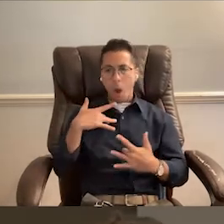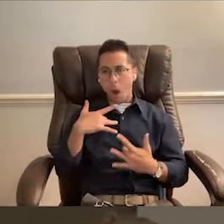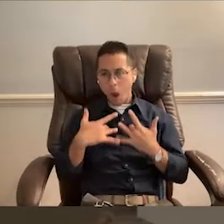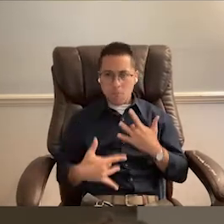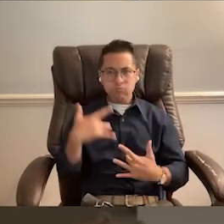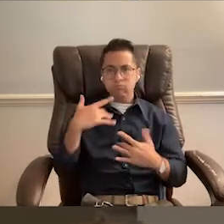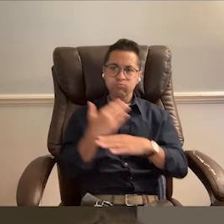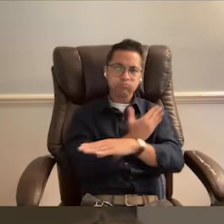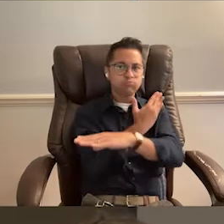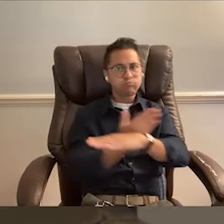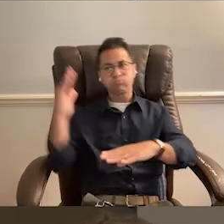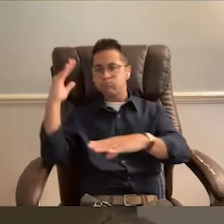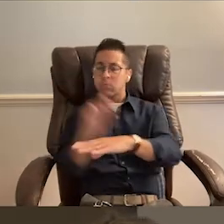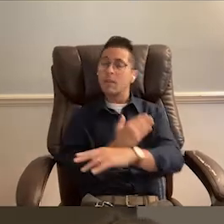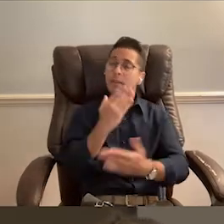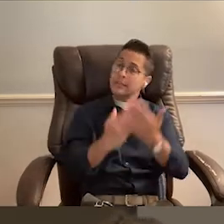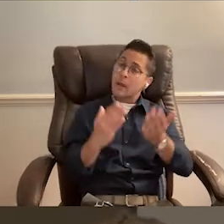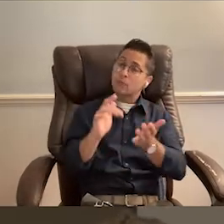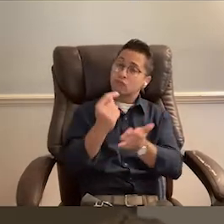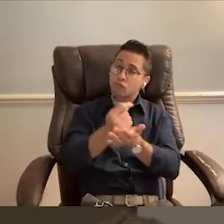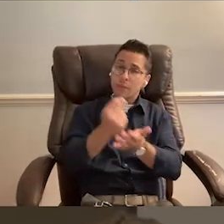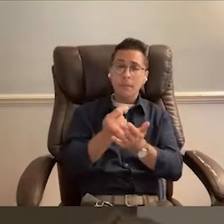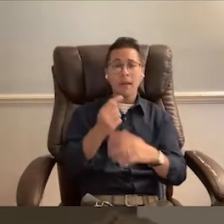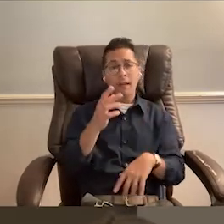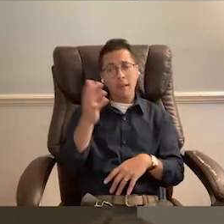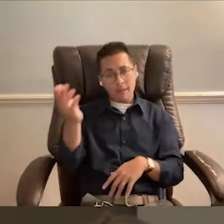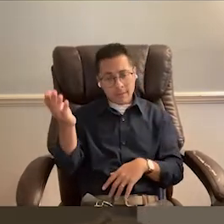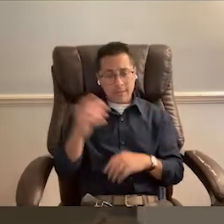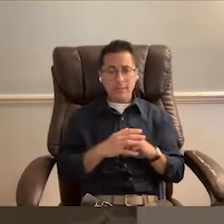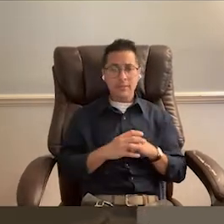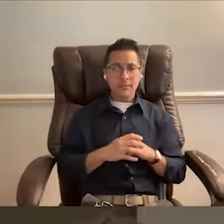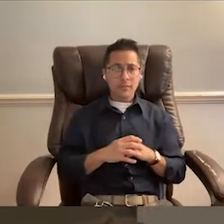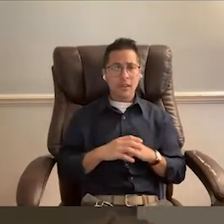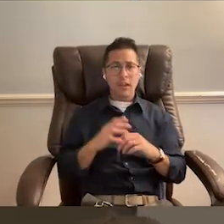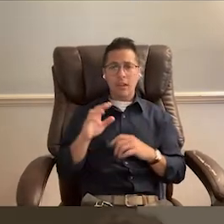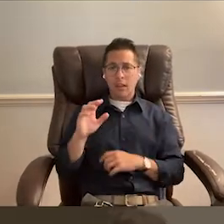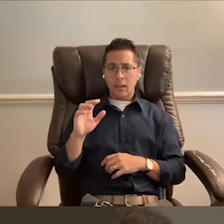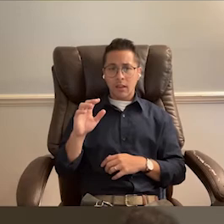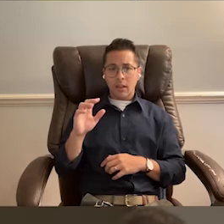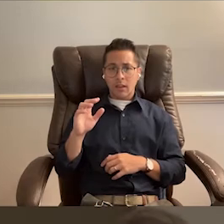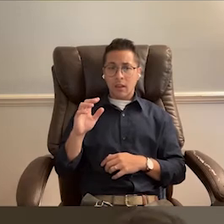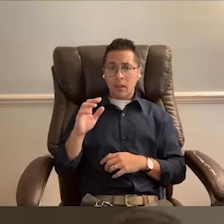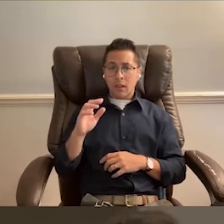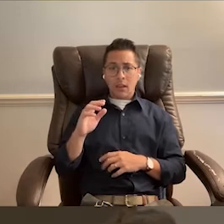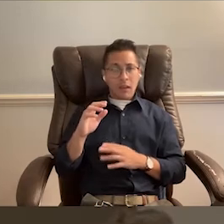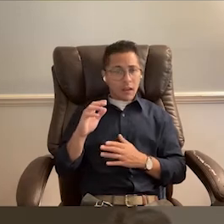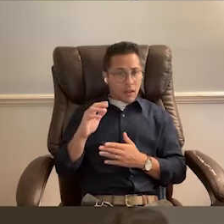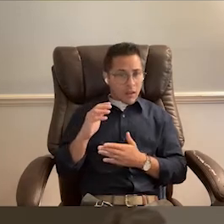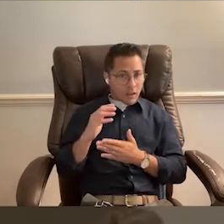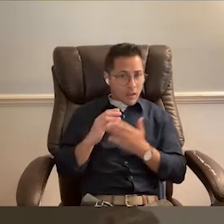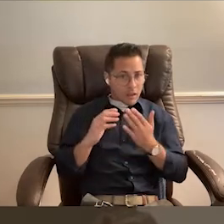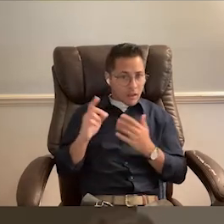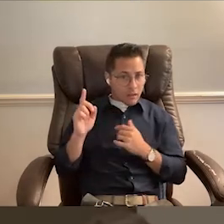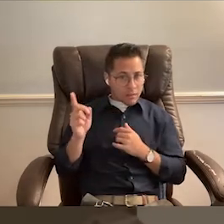may be anger, anxiety, boredom, excitement, or mood swings. Some treatments can include medication and talk therapy.